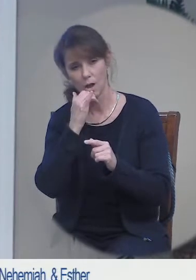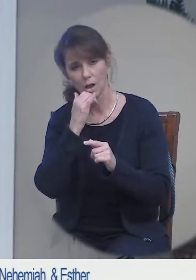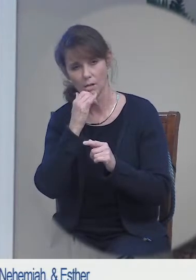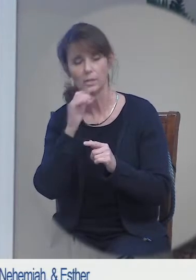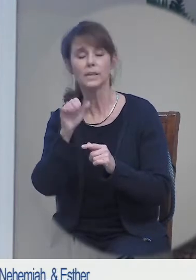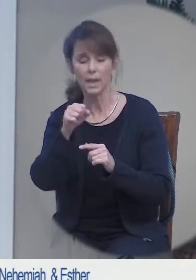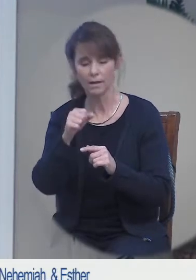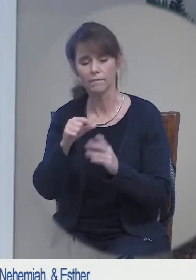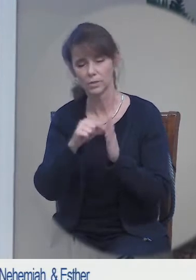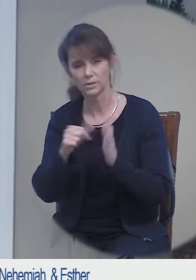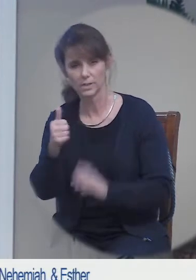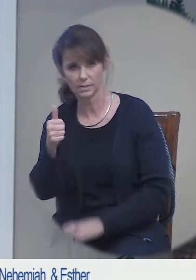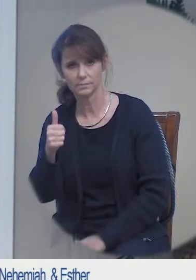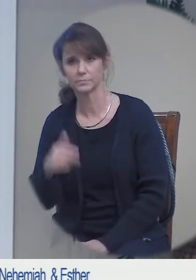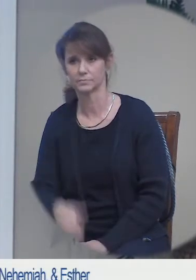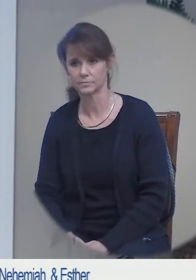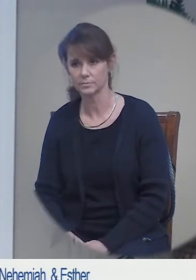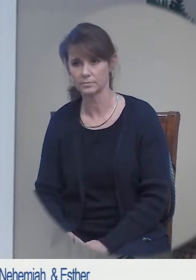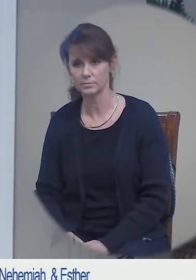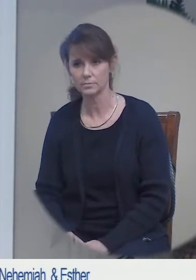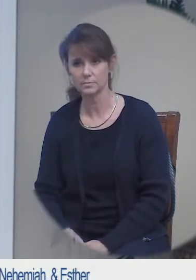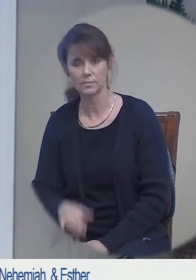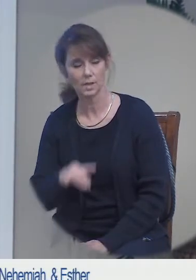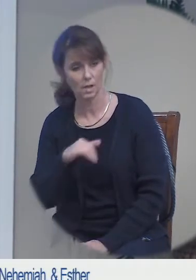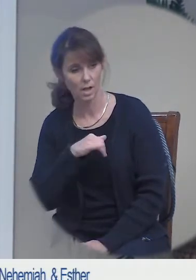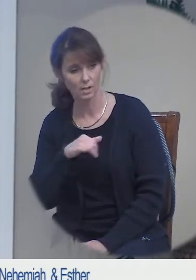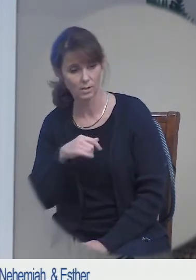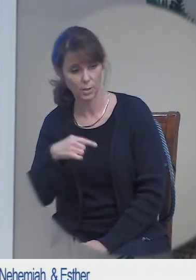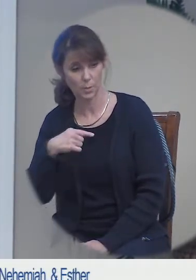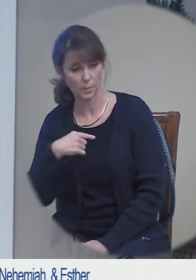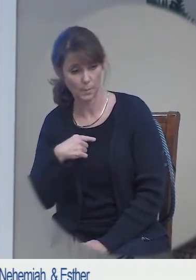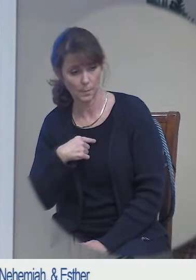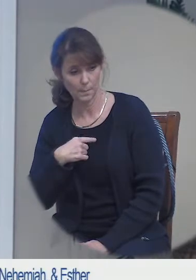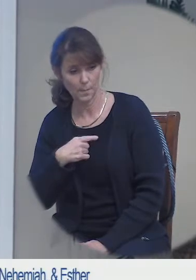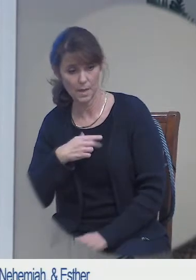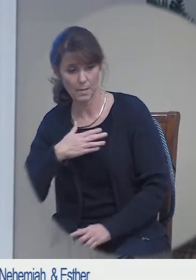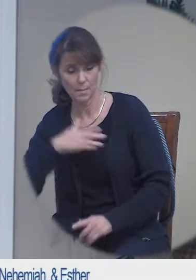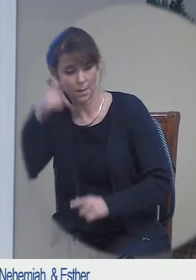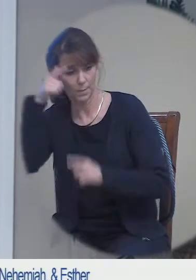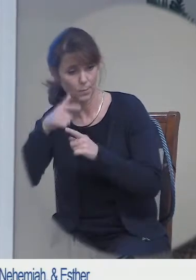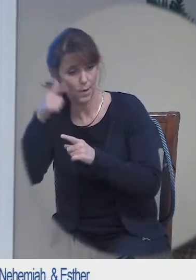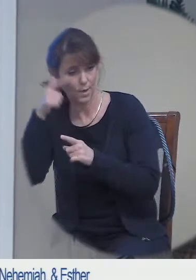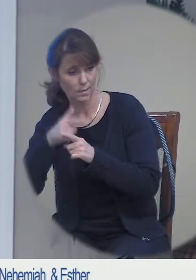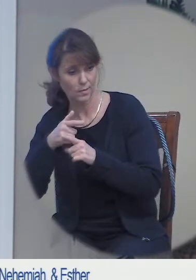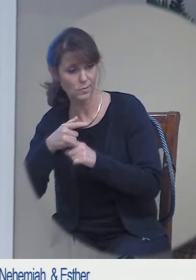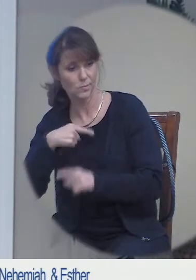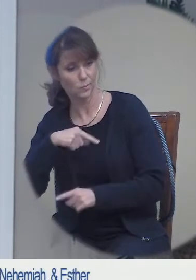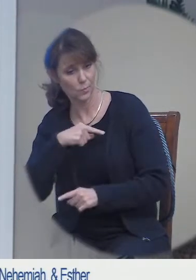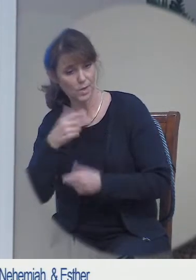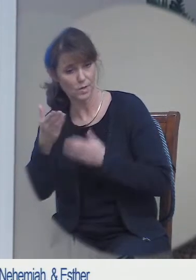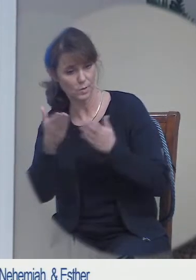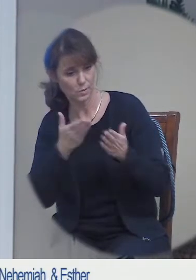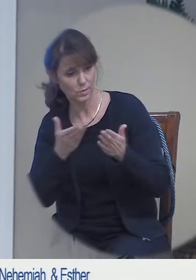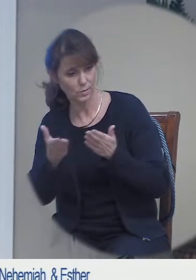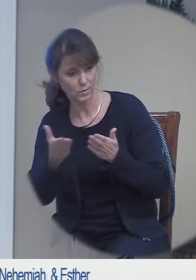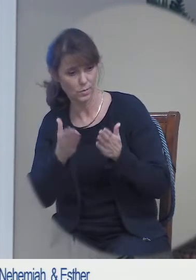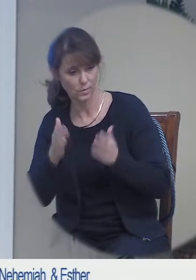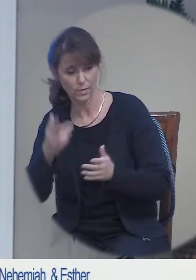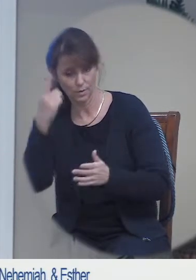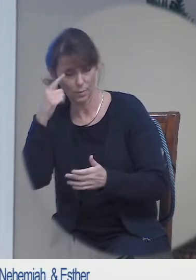10. And likewise I, my brothers, and my servants are lending them money and grain. Please let us leave off this